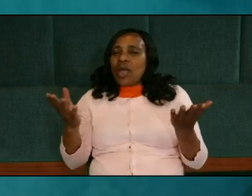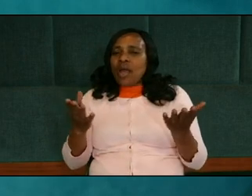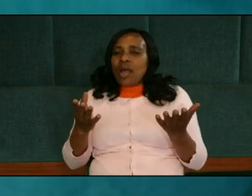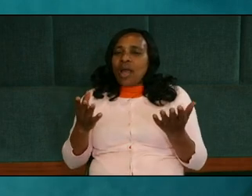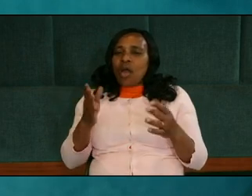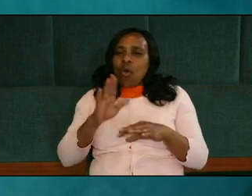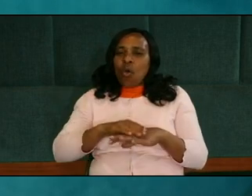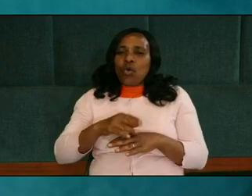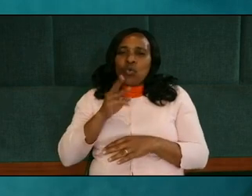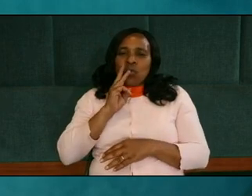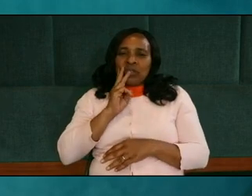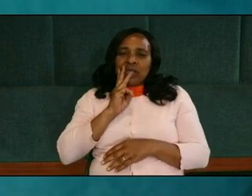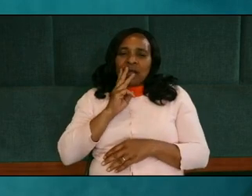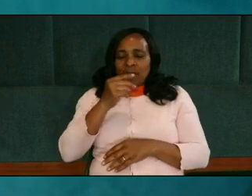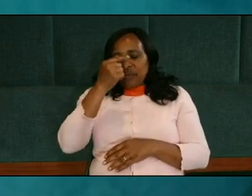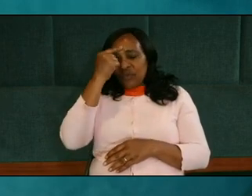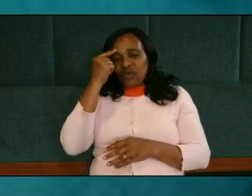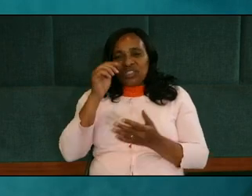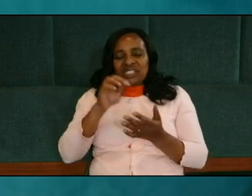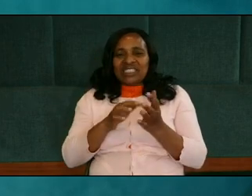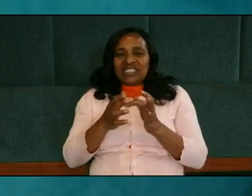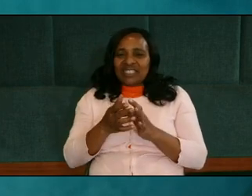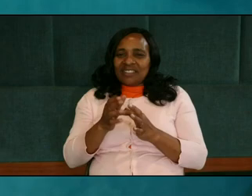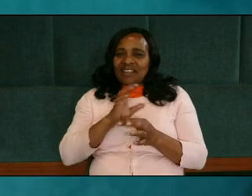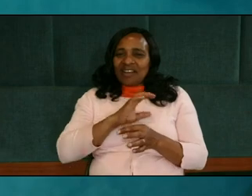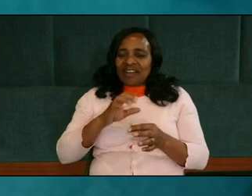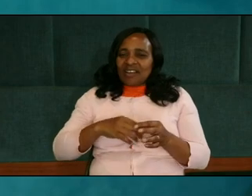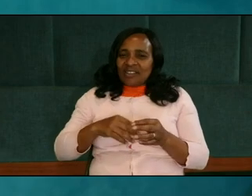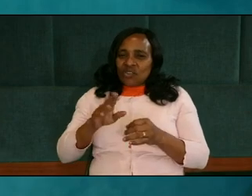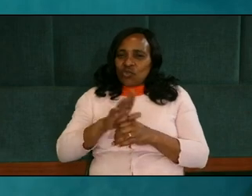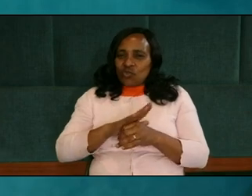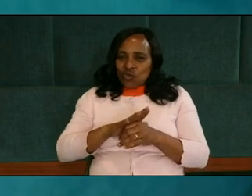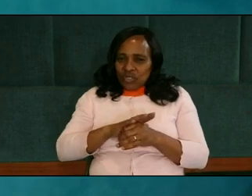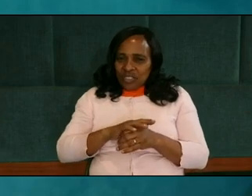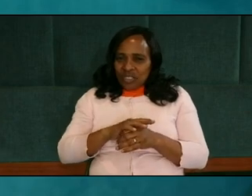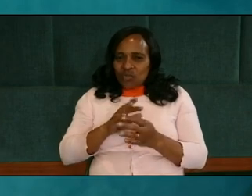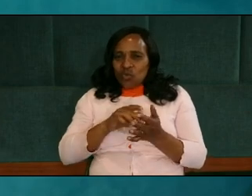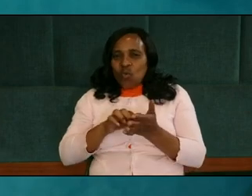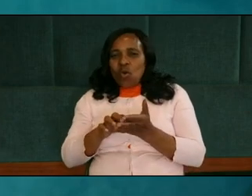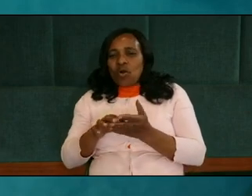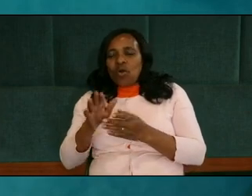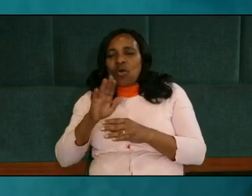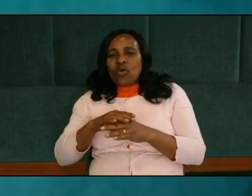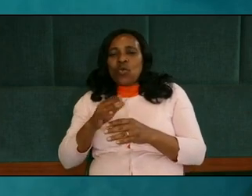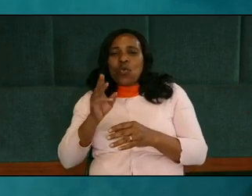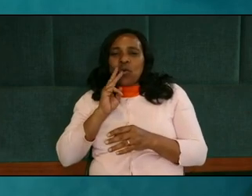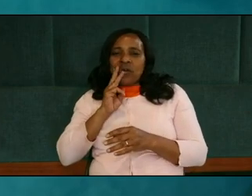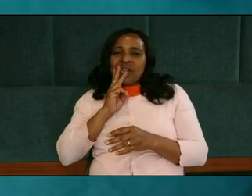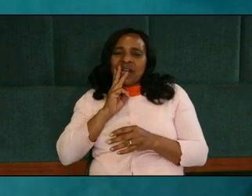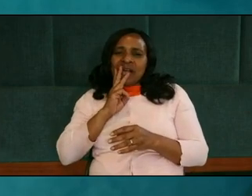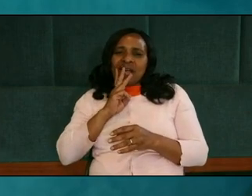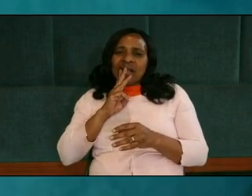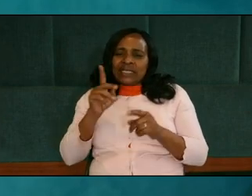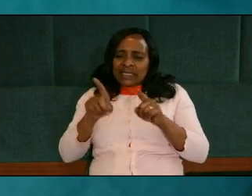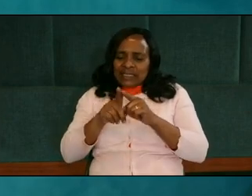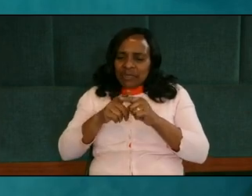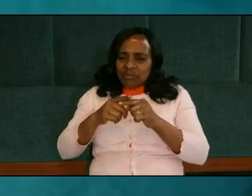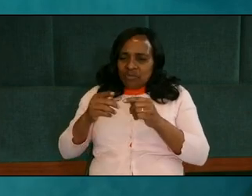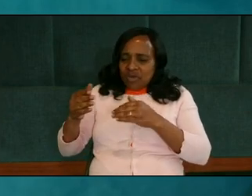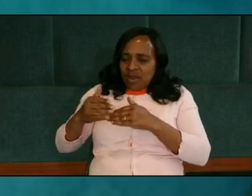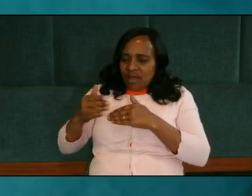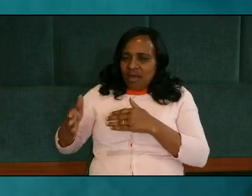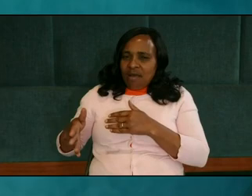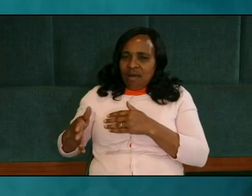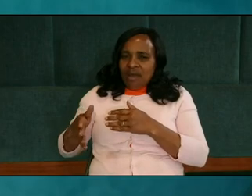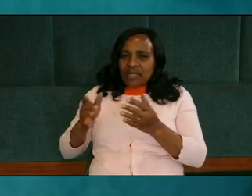because Christ's telling him to walk on water and he's right in front of him. Like,